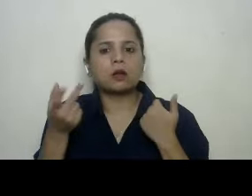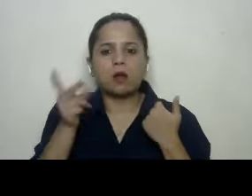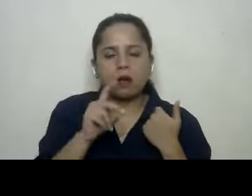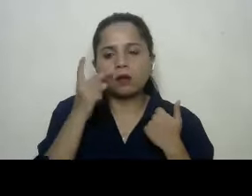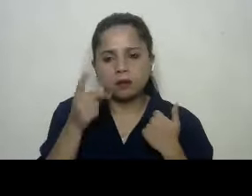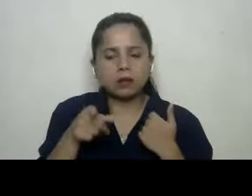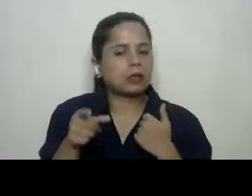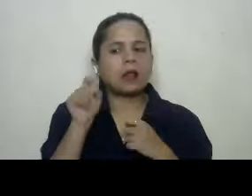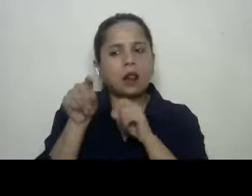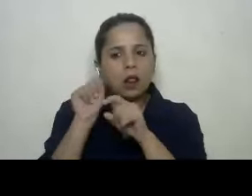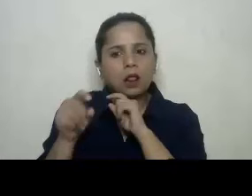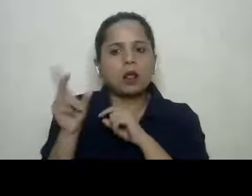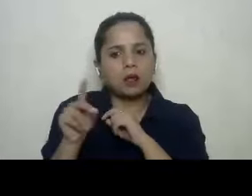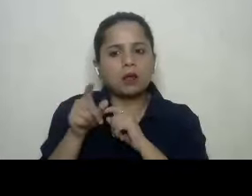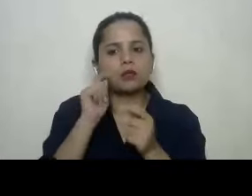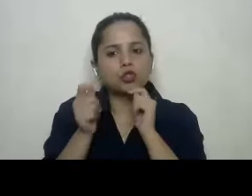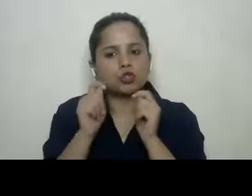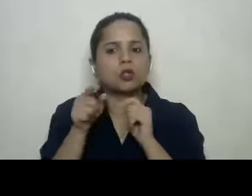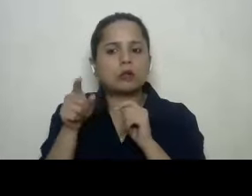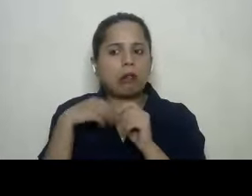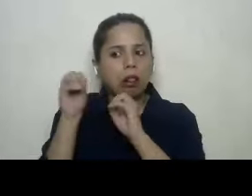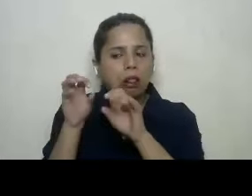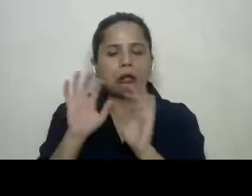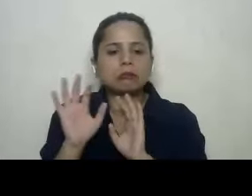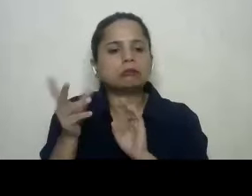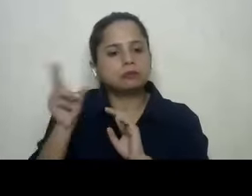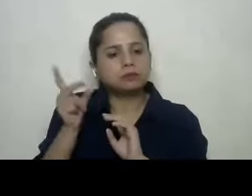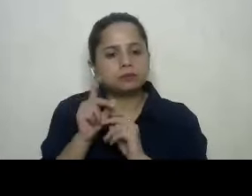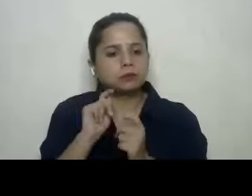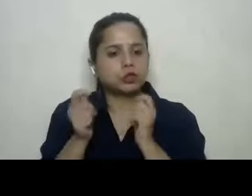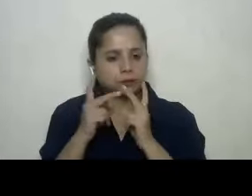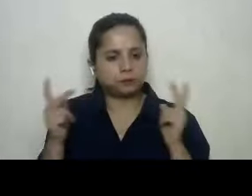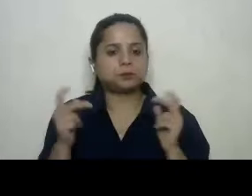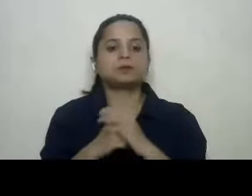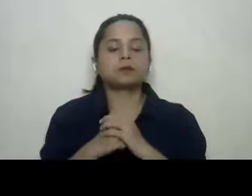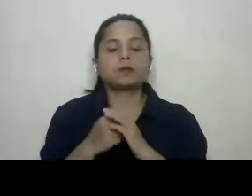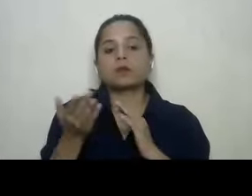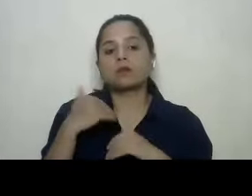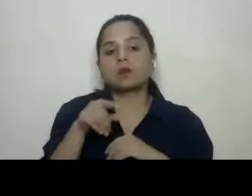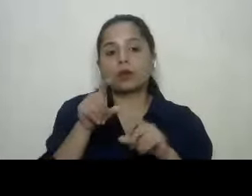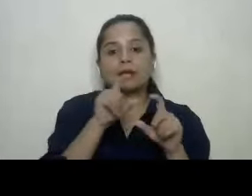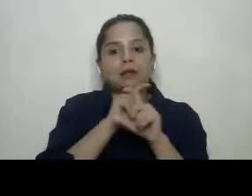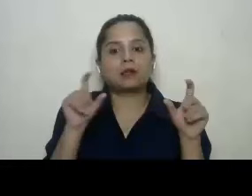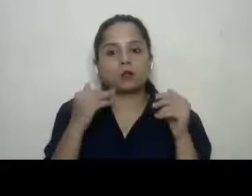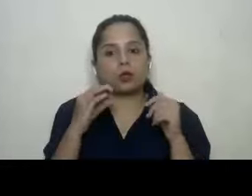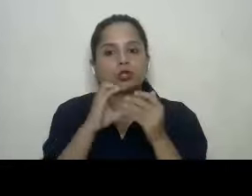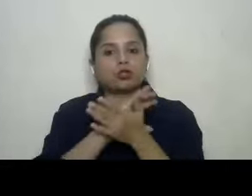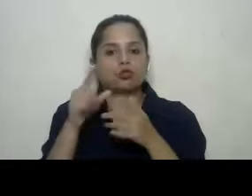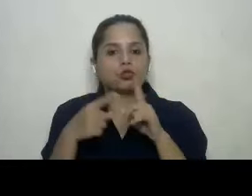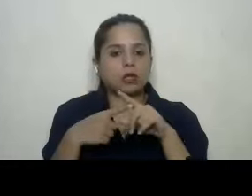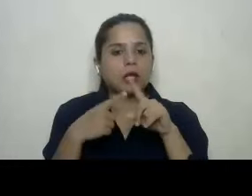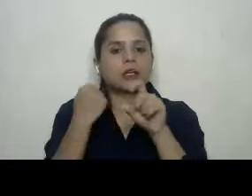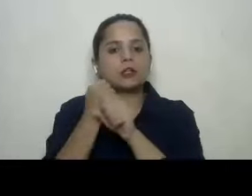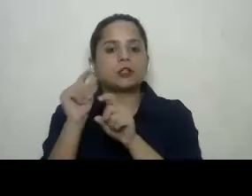prompt, and you refine your prompt. And then it helps you to make it clearer for ChatGPT, just like we